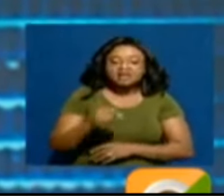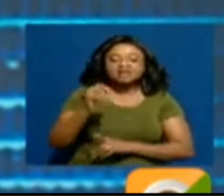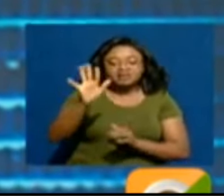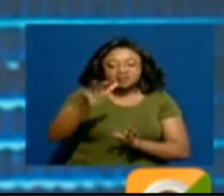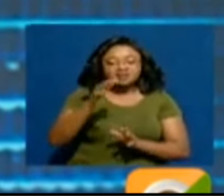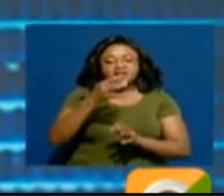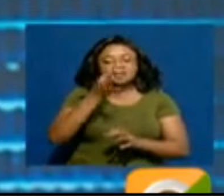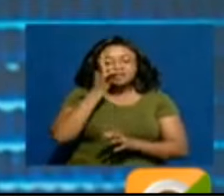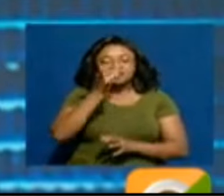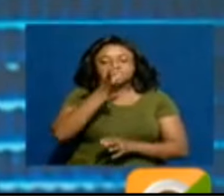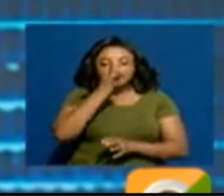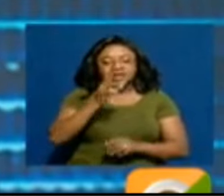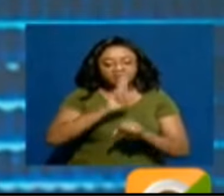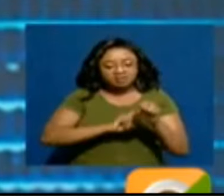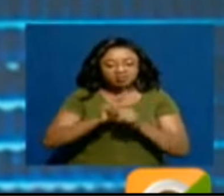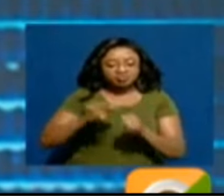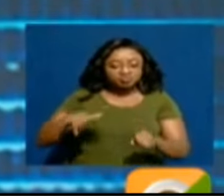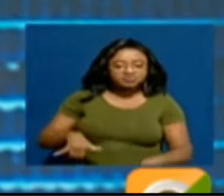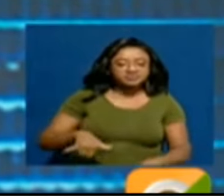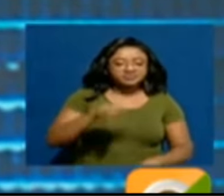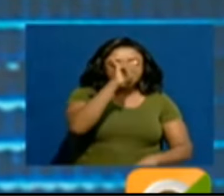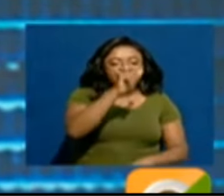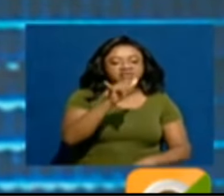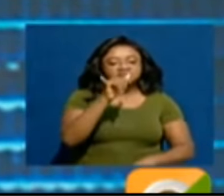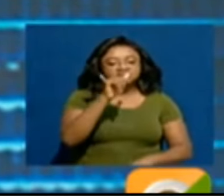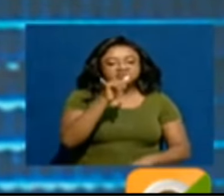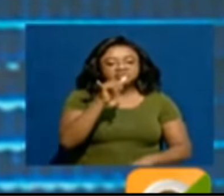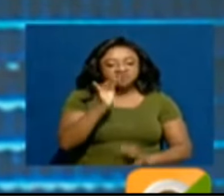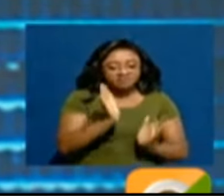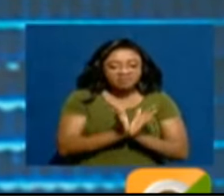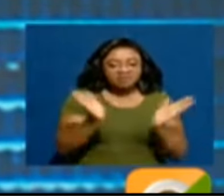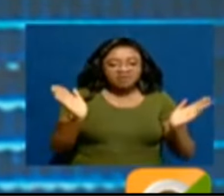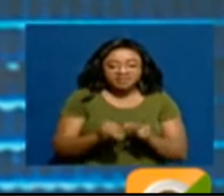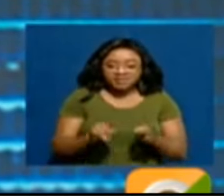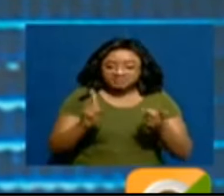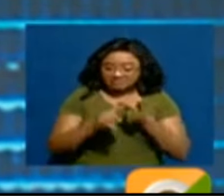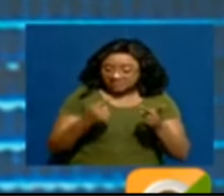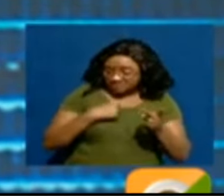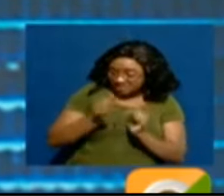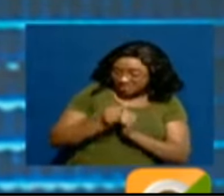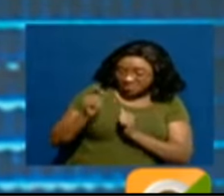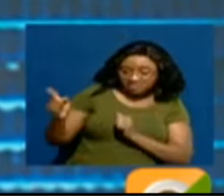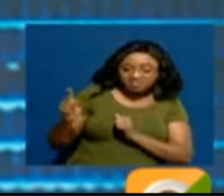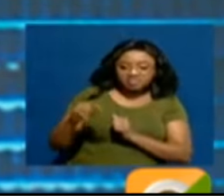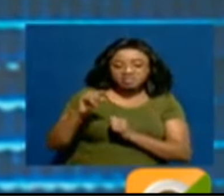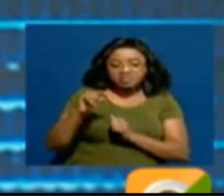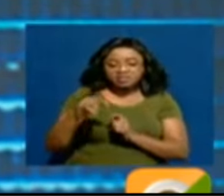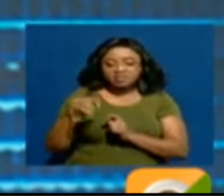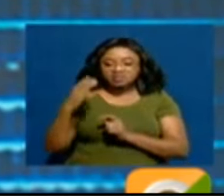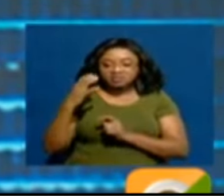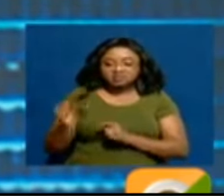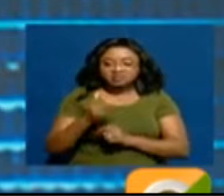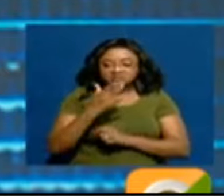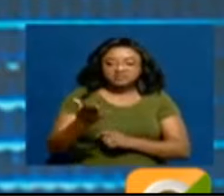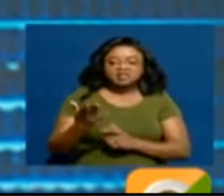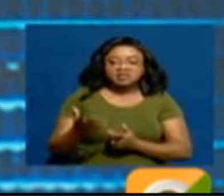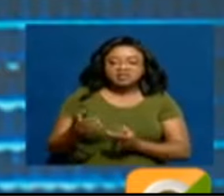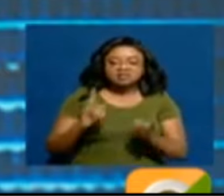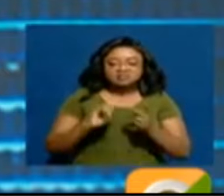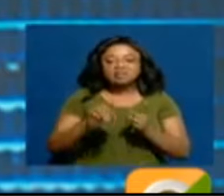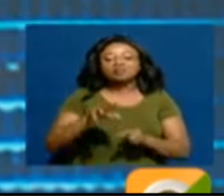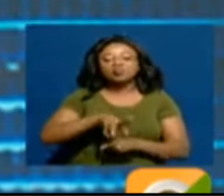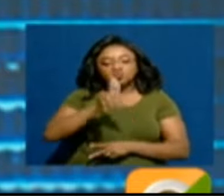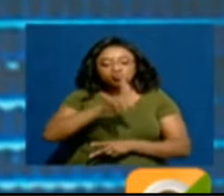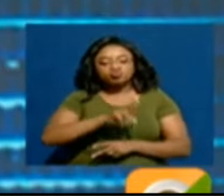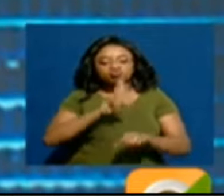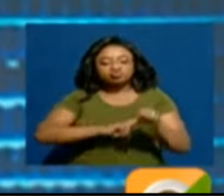take commercial flights. I was also a minister with him in the cabinet of Uhuru Kenyatta. Uhuru Kenyatta used to take commercial flights.